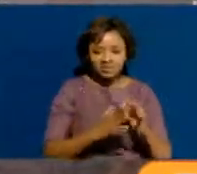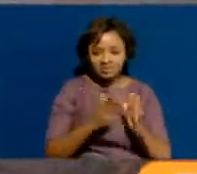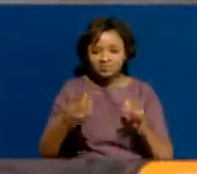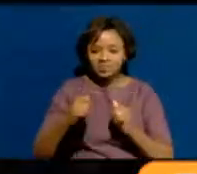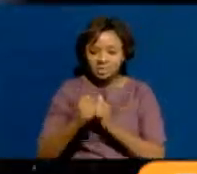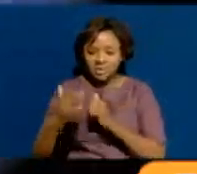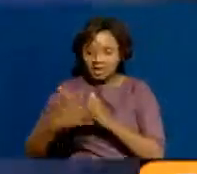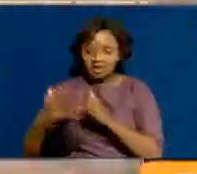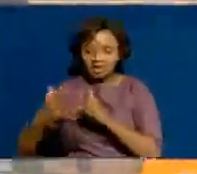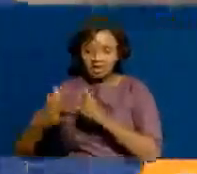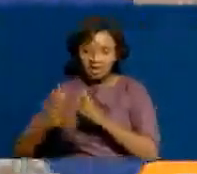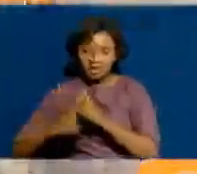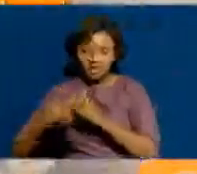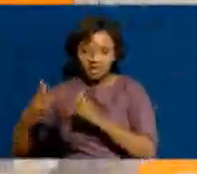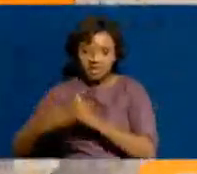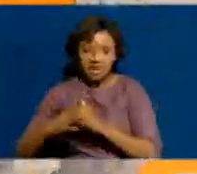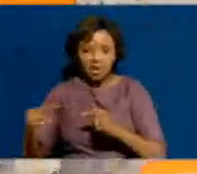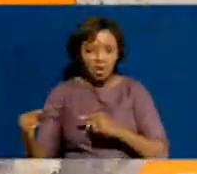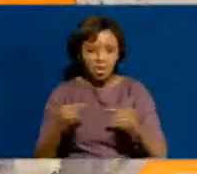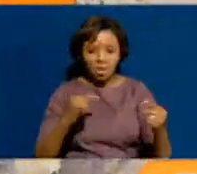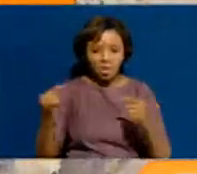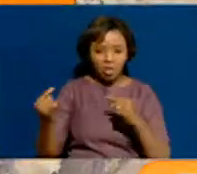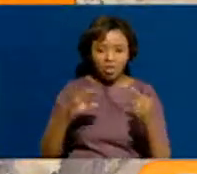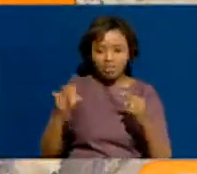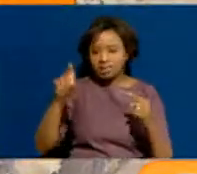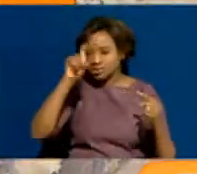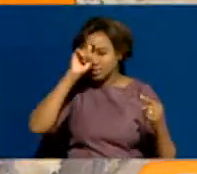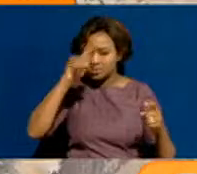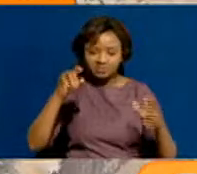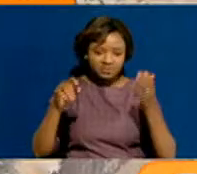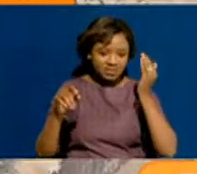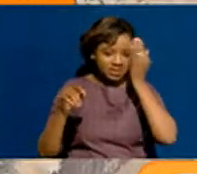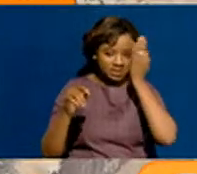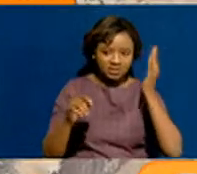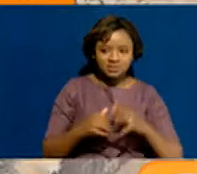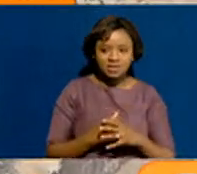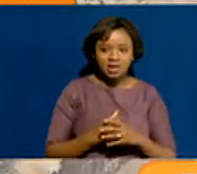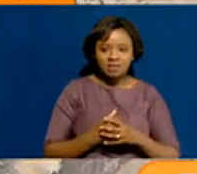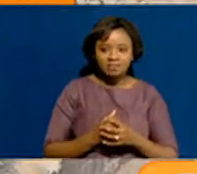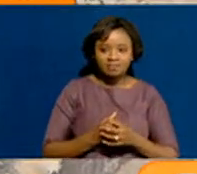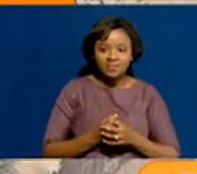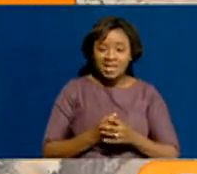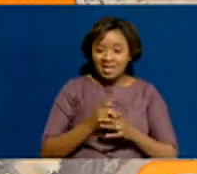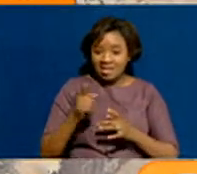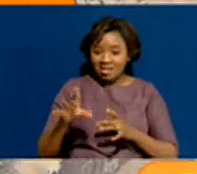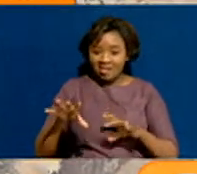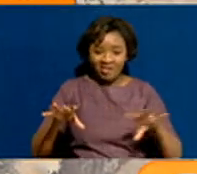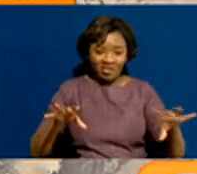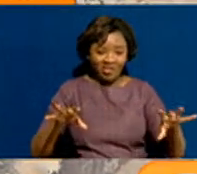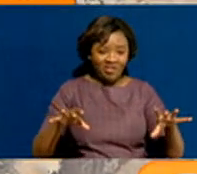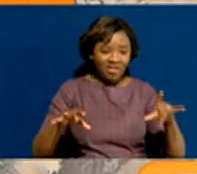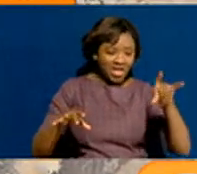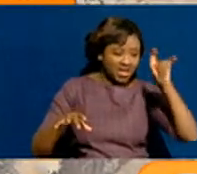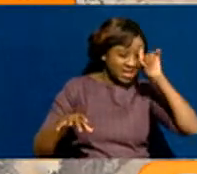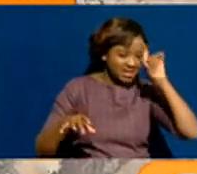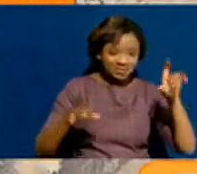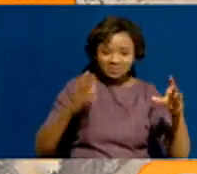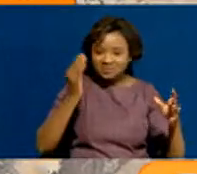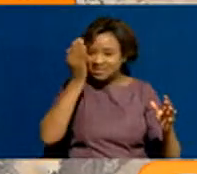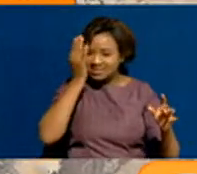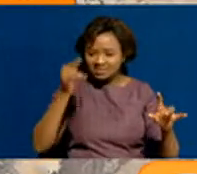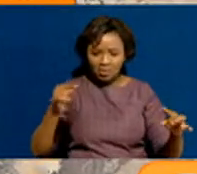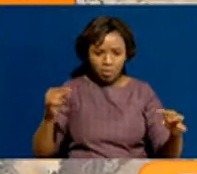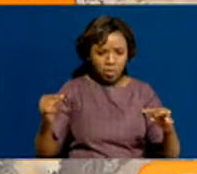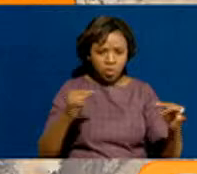war between Israel and Egypt. The territorial war lasted 6 days. When